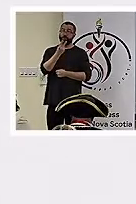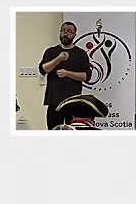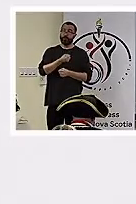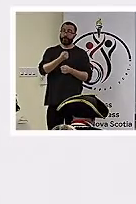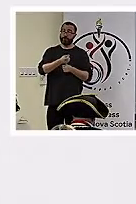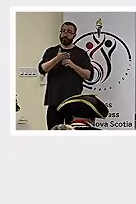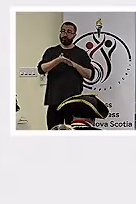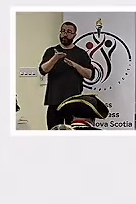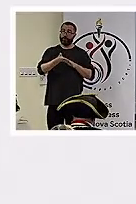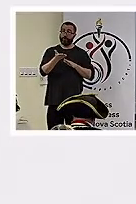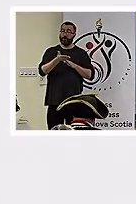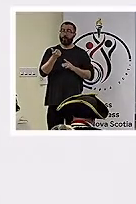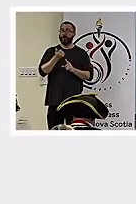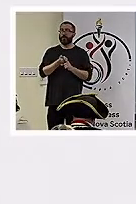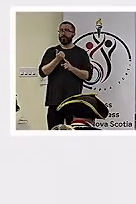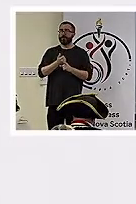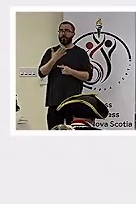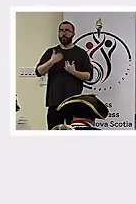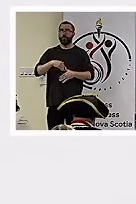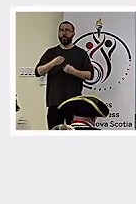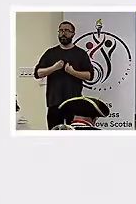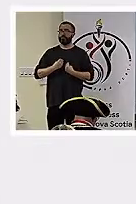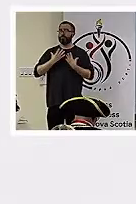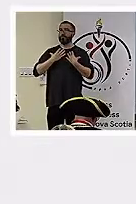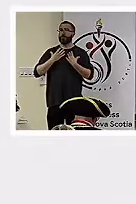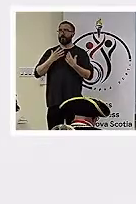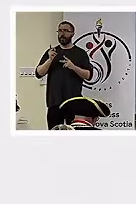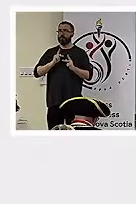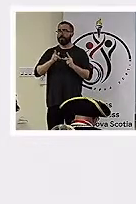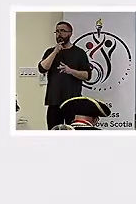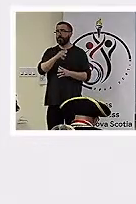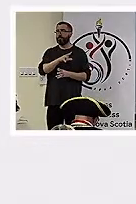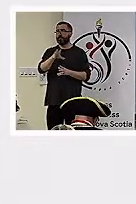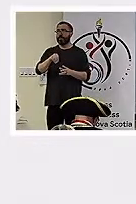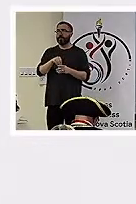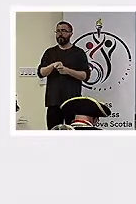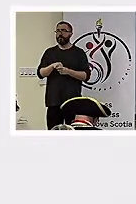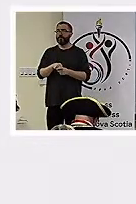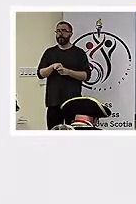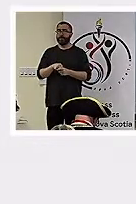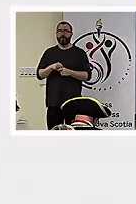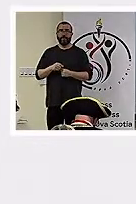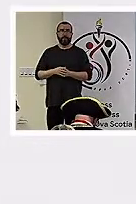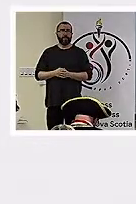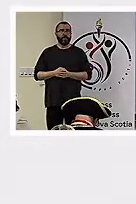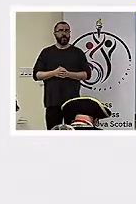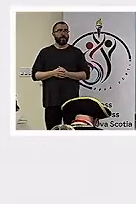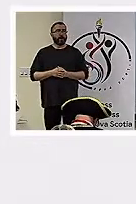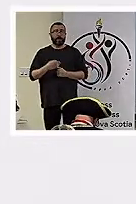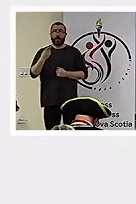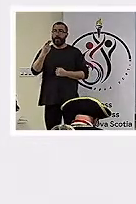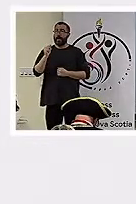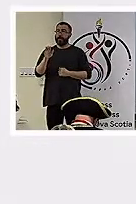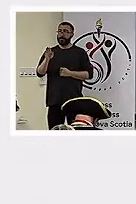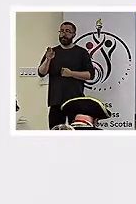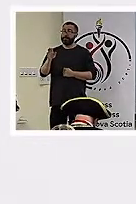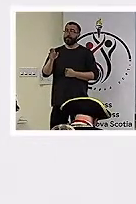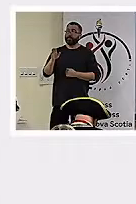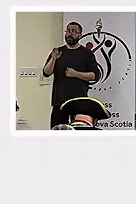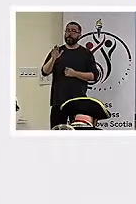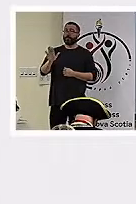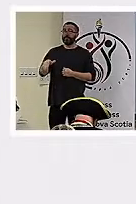Mel Hebb was an inspiration to the others involved and to all persons. Hebb passed away October